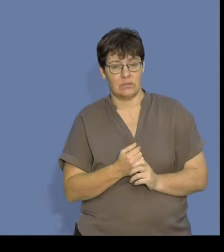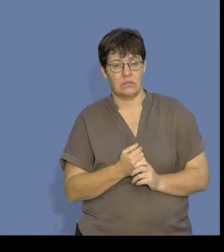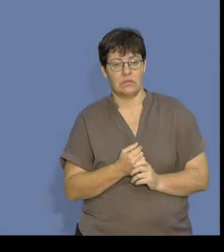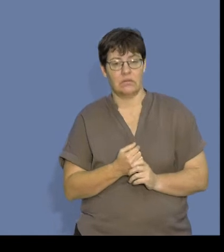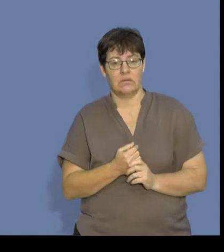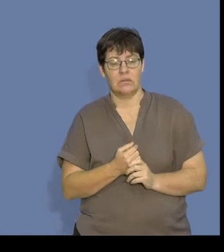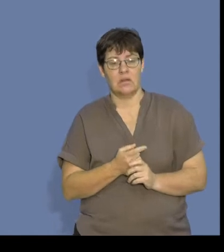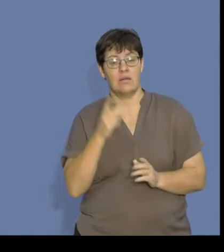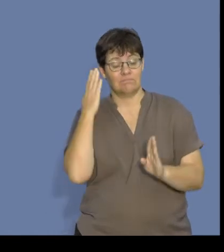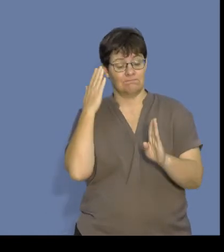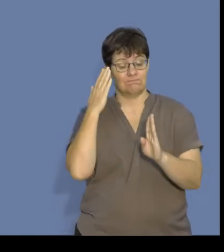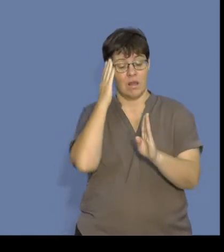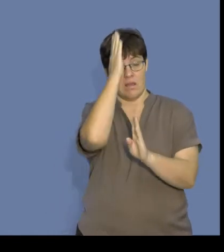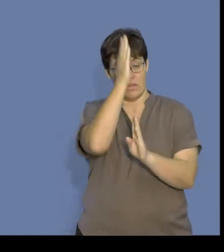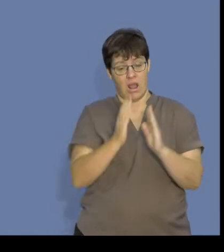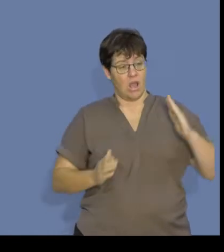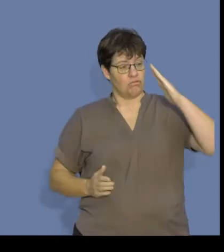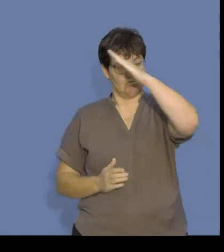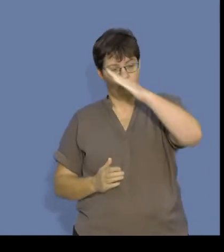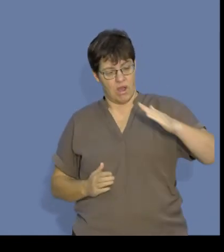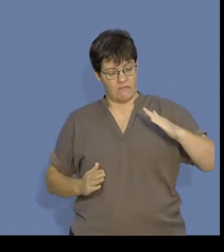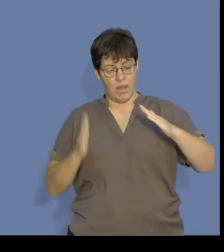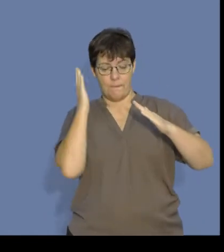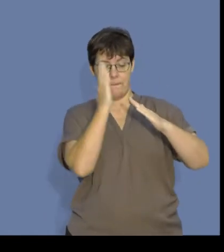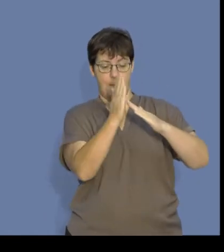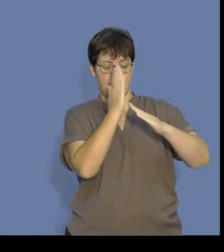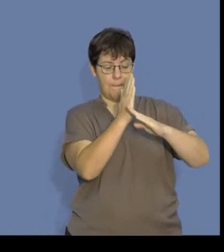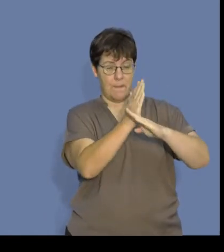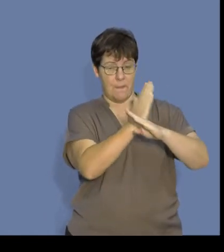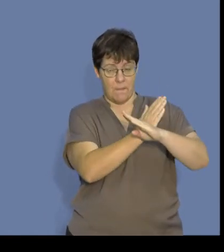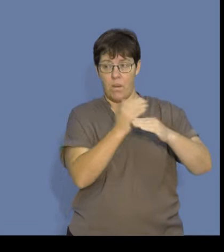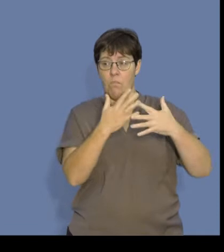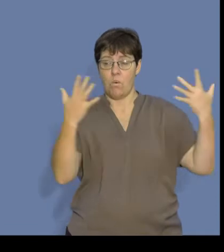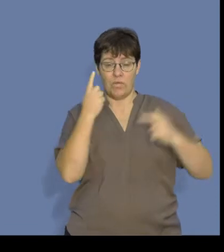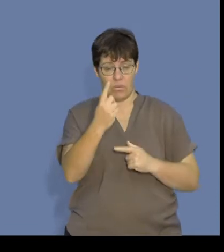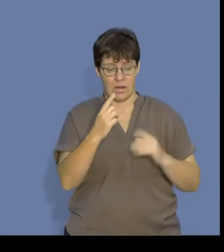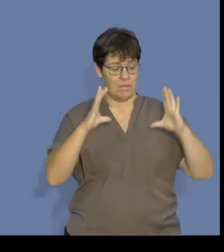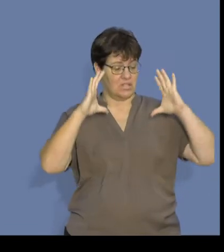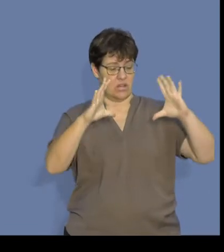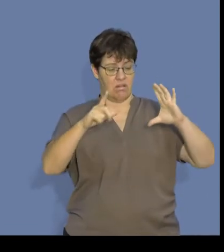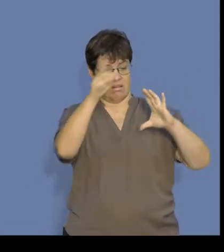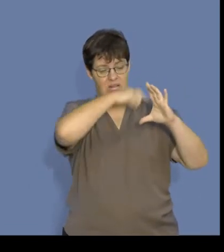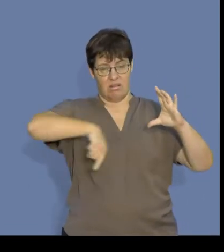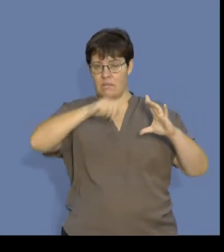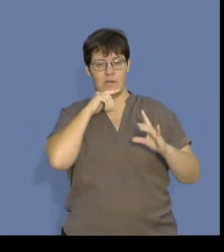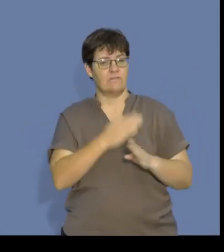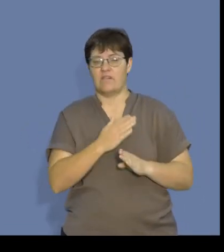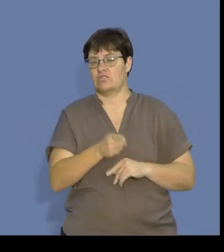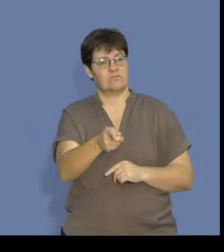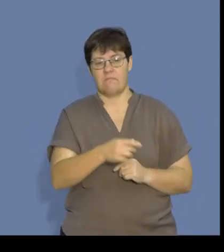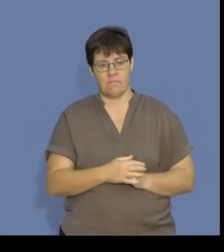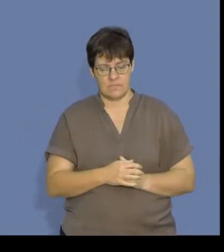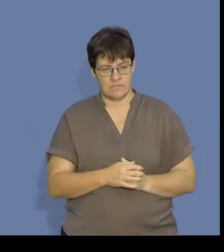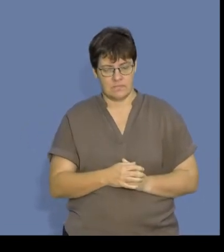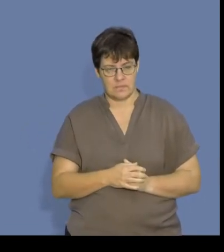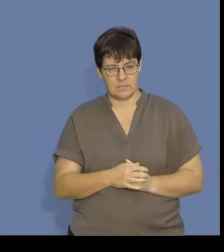a vertical line intersects the graph in some places at more than 1 point. then the conclusion will